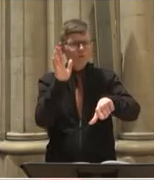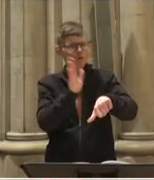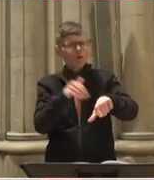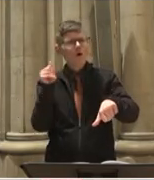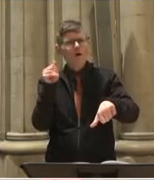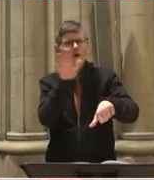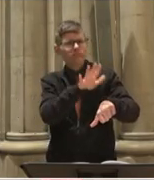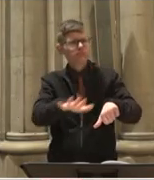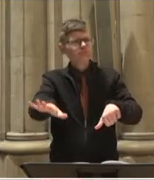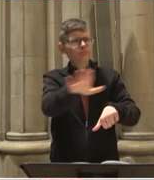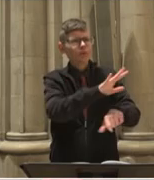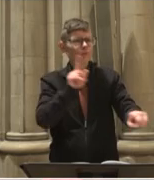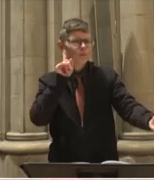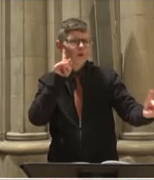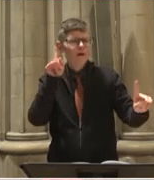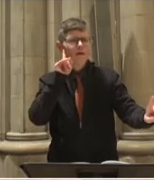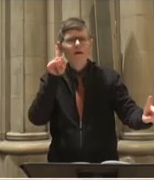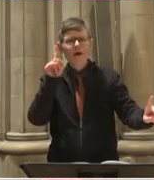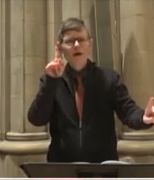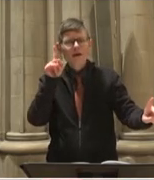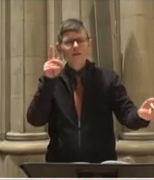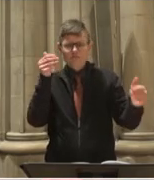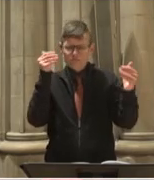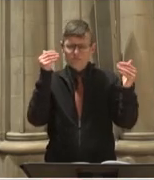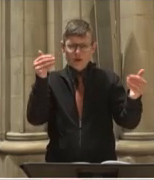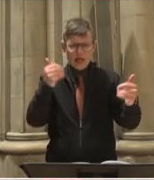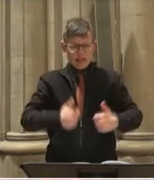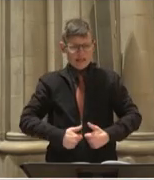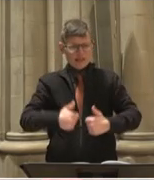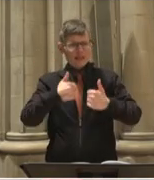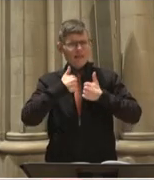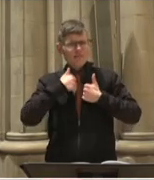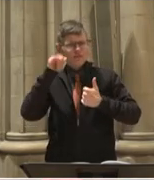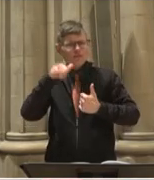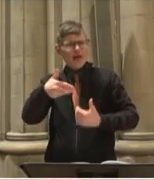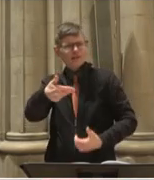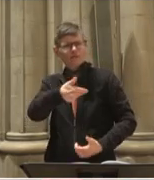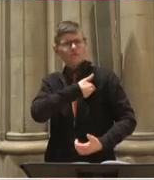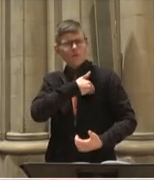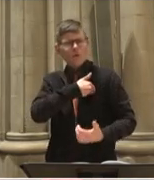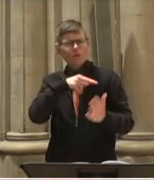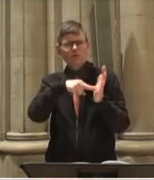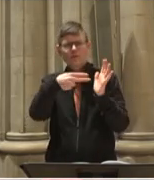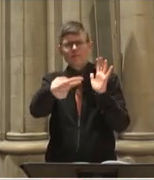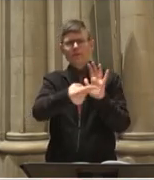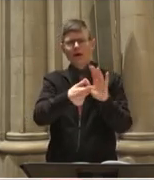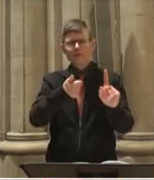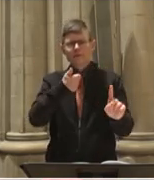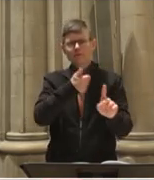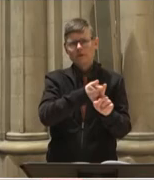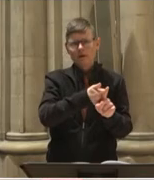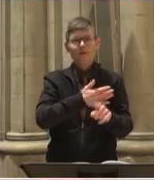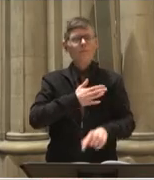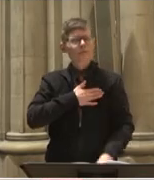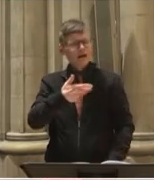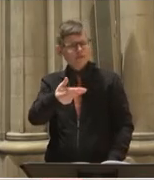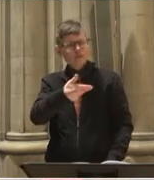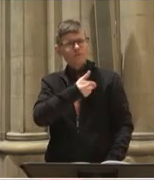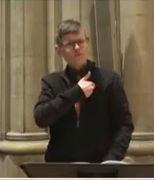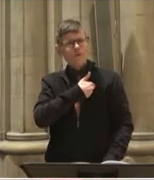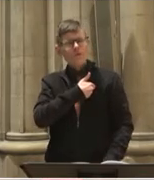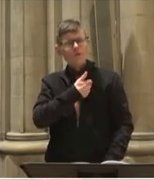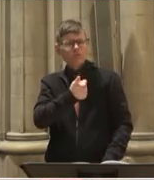who would hear it to live into our soul-defined selves. My soul